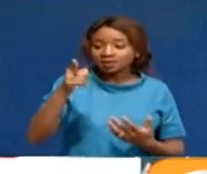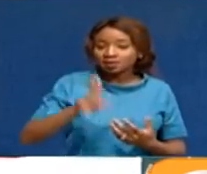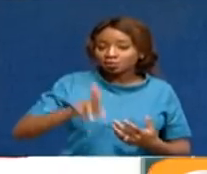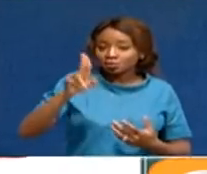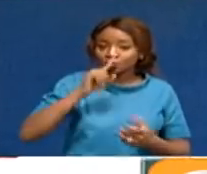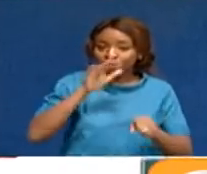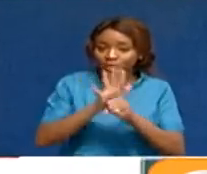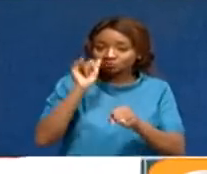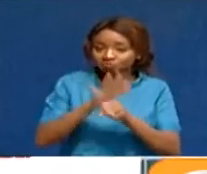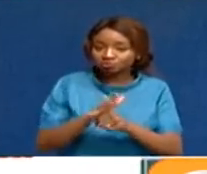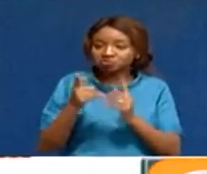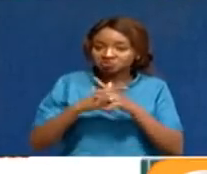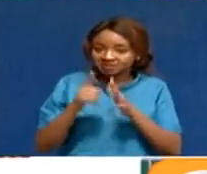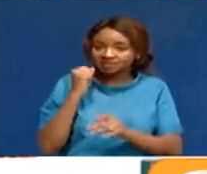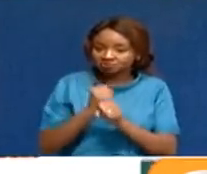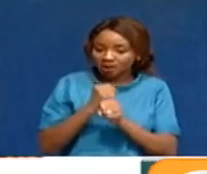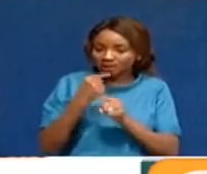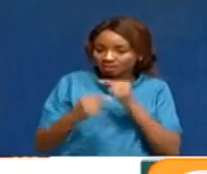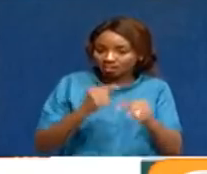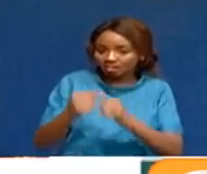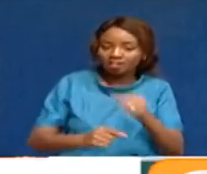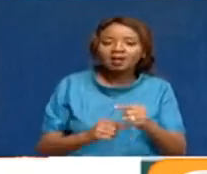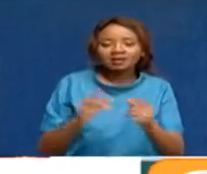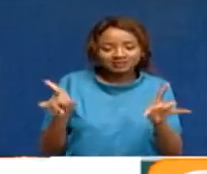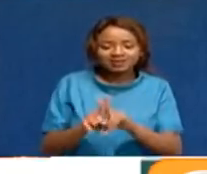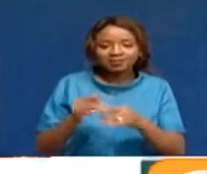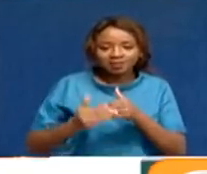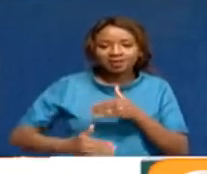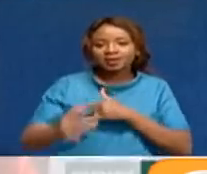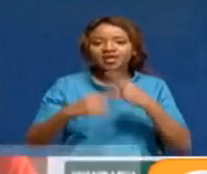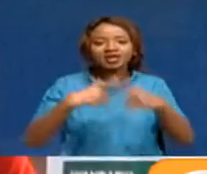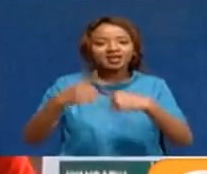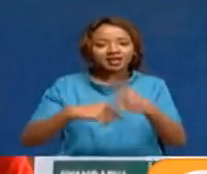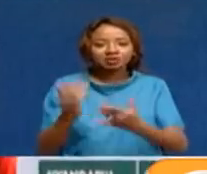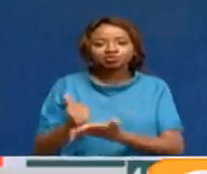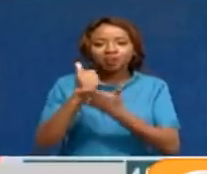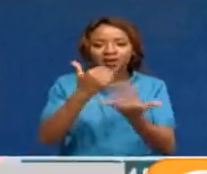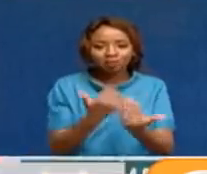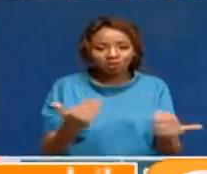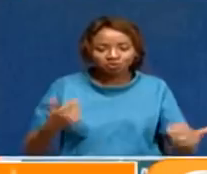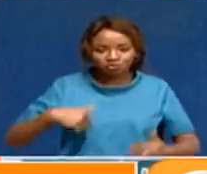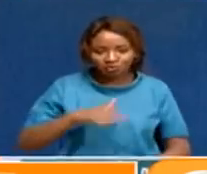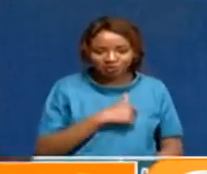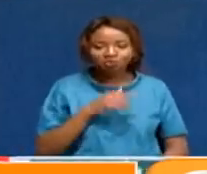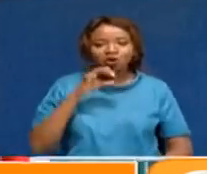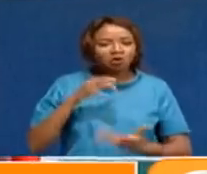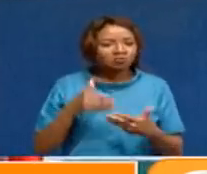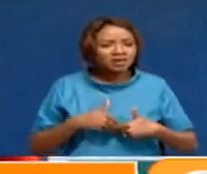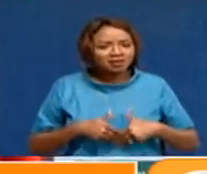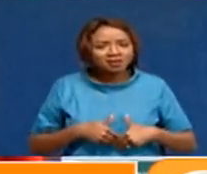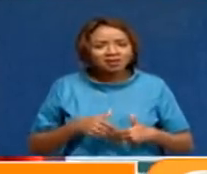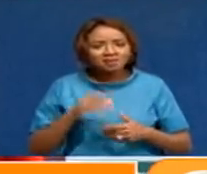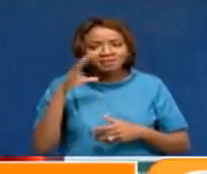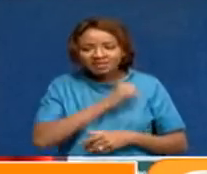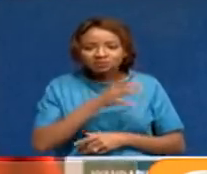ameanzisha iendelee mbele, tuhakikishia kwamba watu wetu na watoto wetu hawapati na janga la kukosa school fees, janga